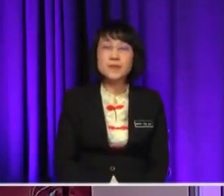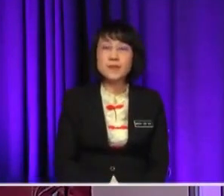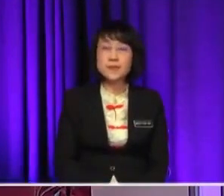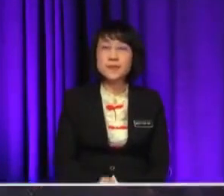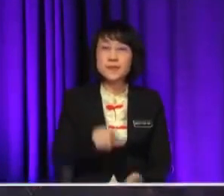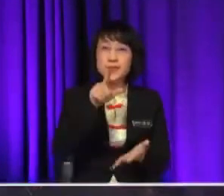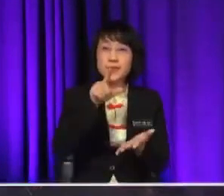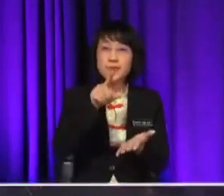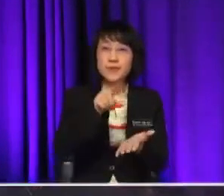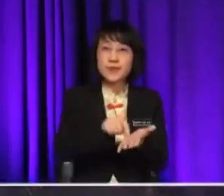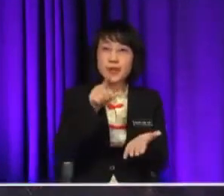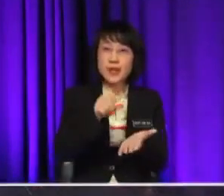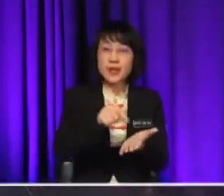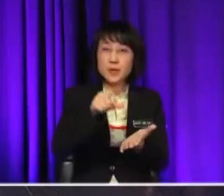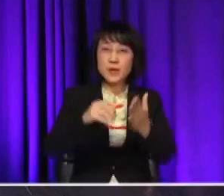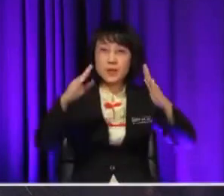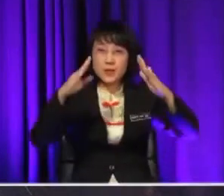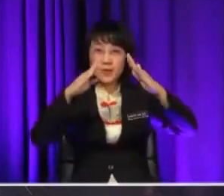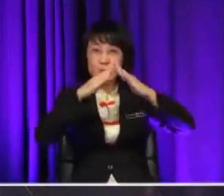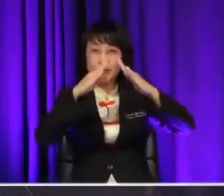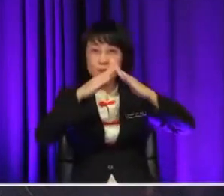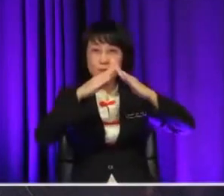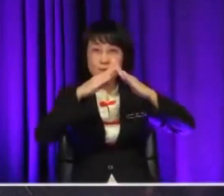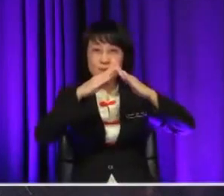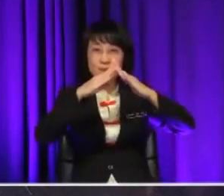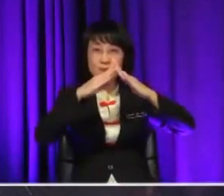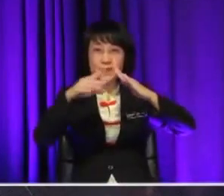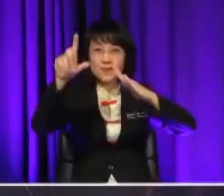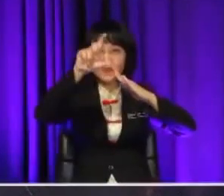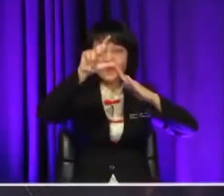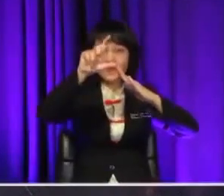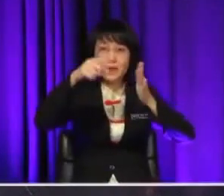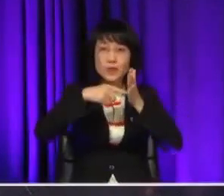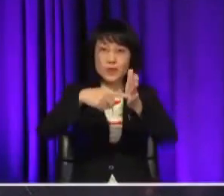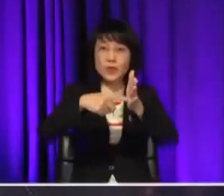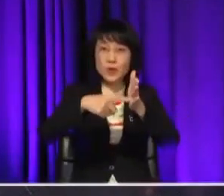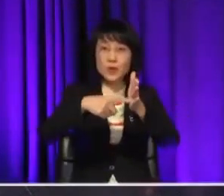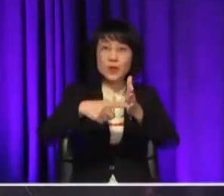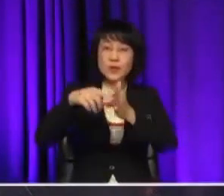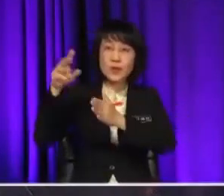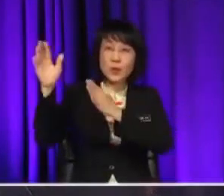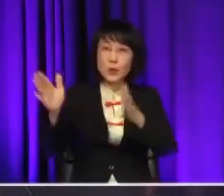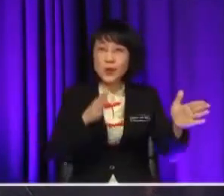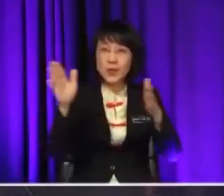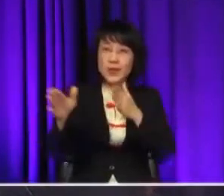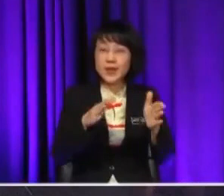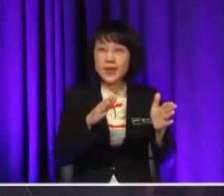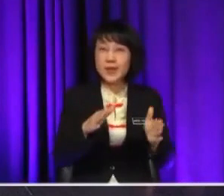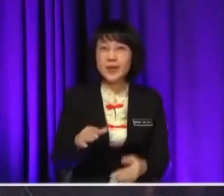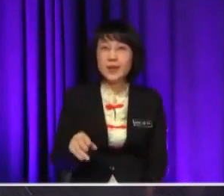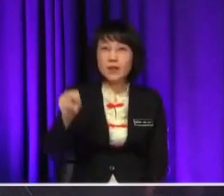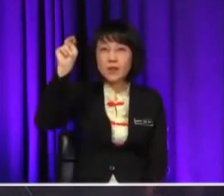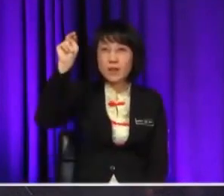show the wind direction. These Yes. metal pieces of some sort that shows Yes. not south, east, west. Yeah. Yeah, okay. Yeah, so that's that.